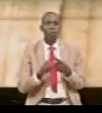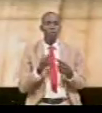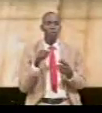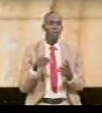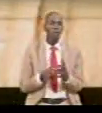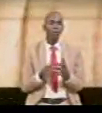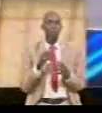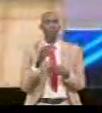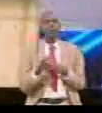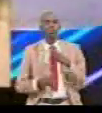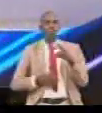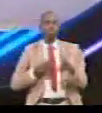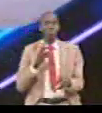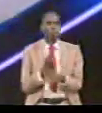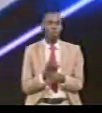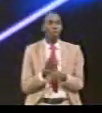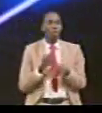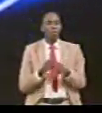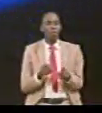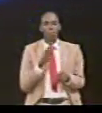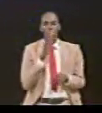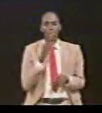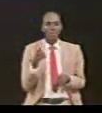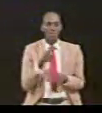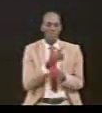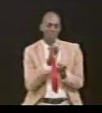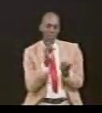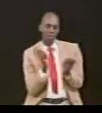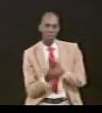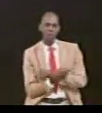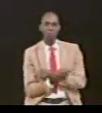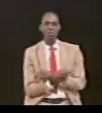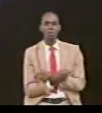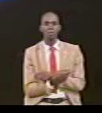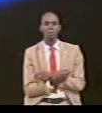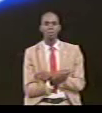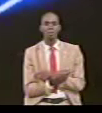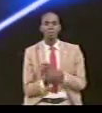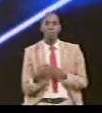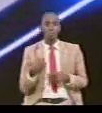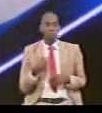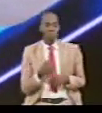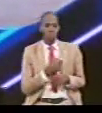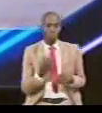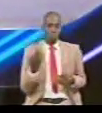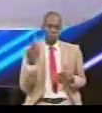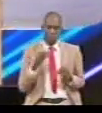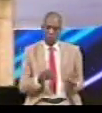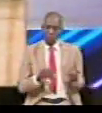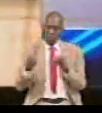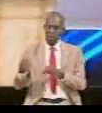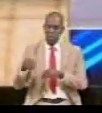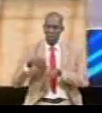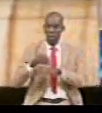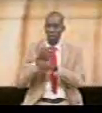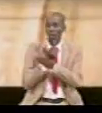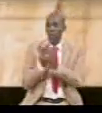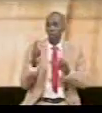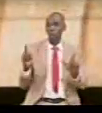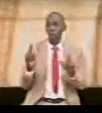world, but be ye transformed. We're set at liberty